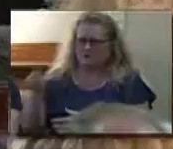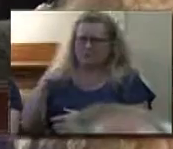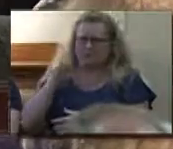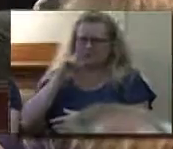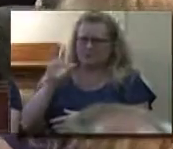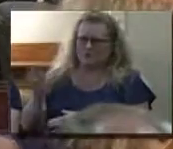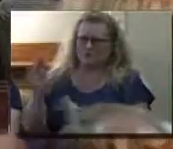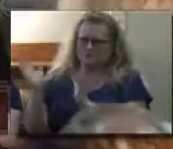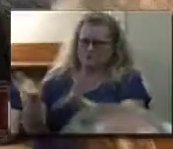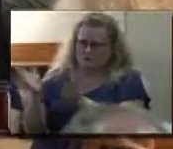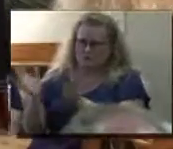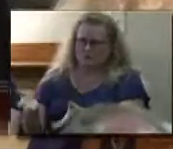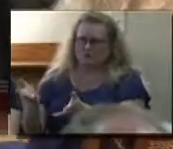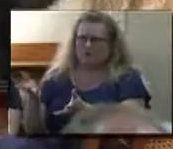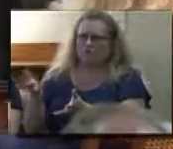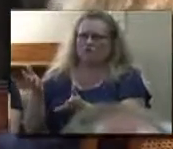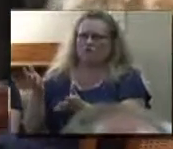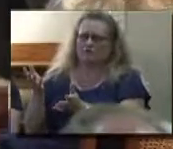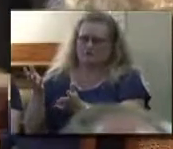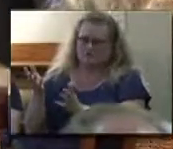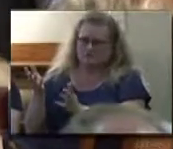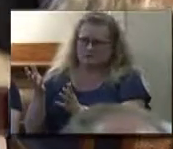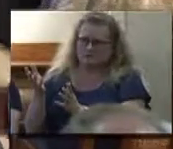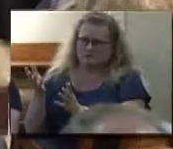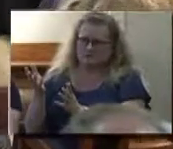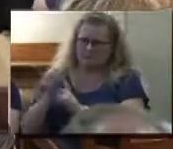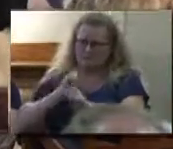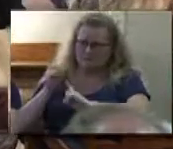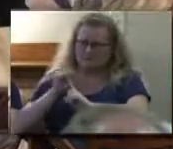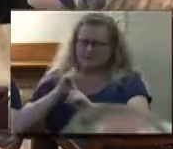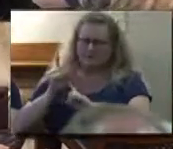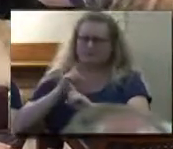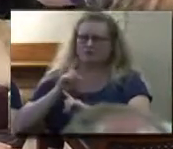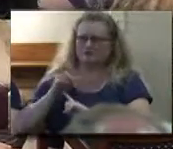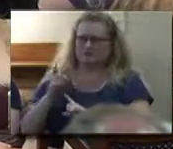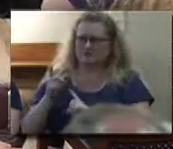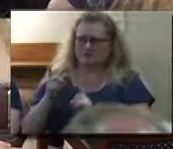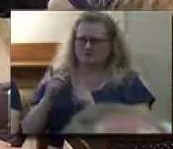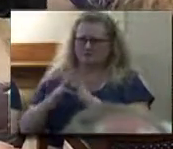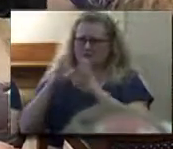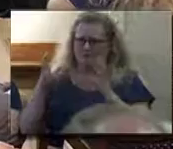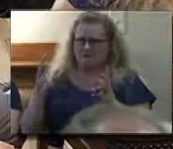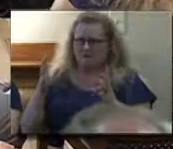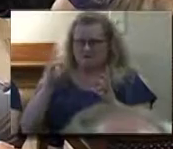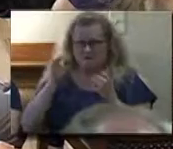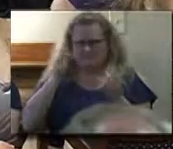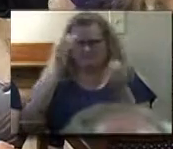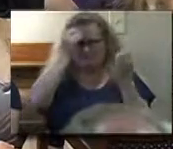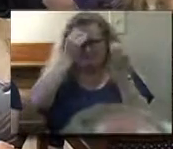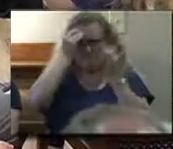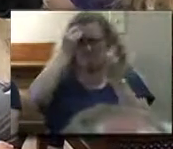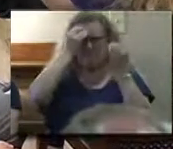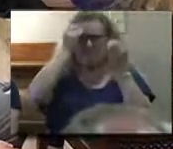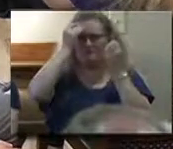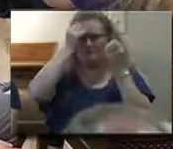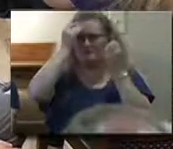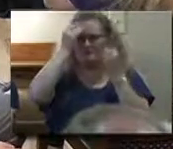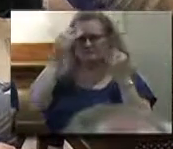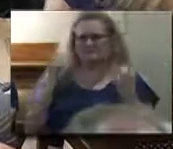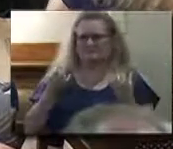talk and conversation. Just very lots of thought-provoking things, would you guys